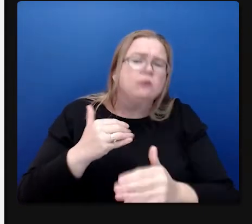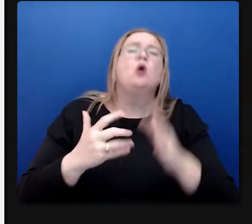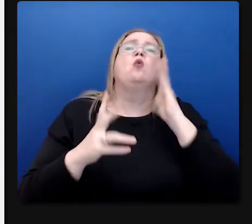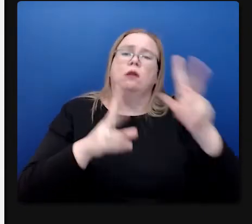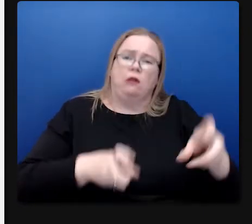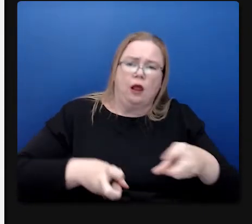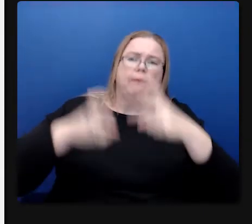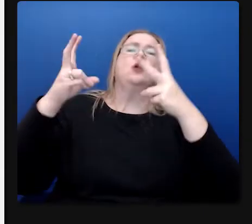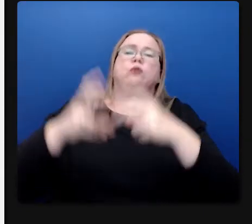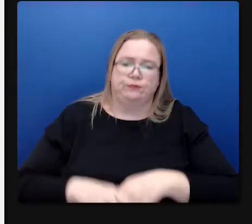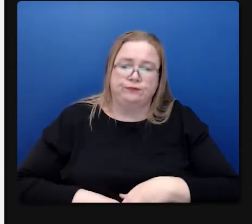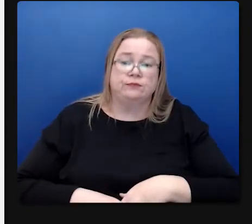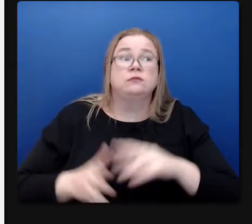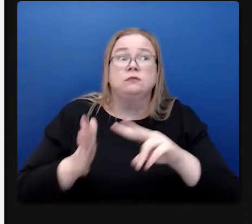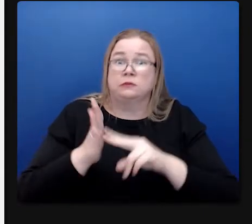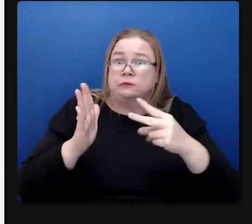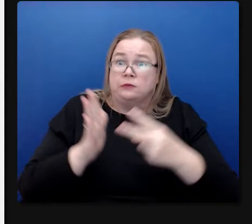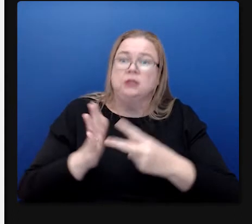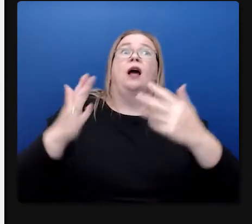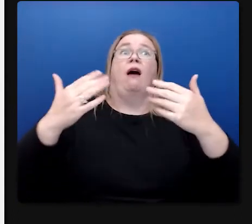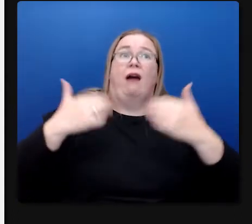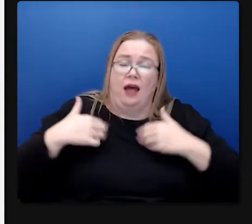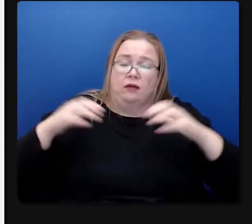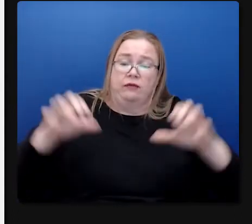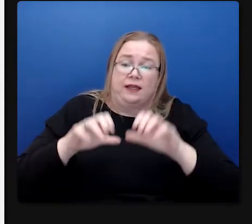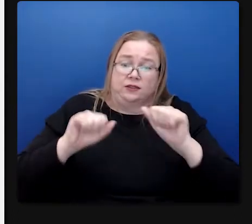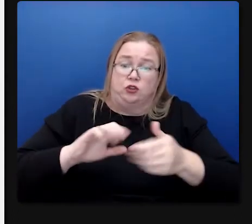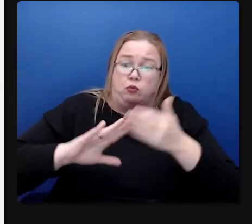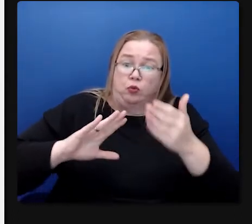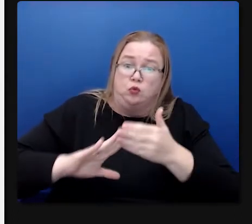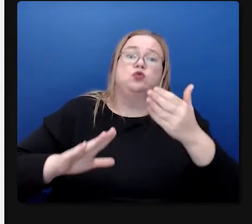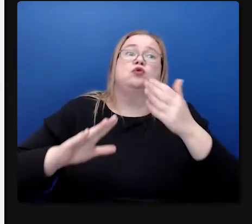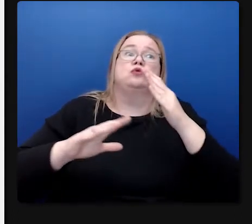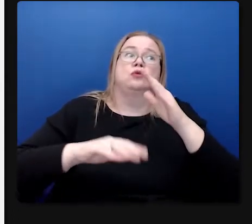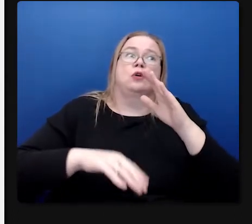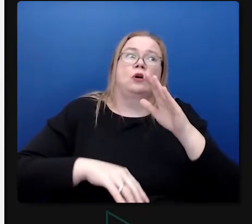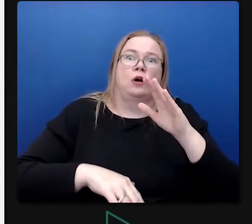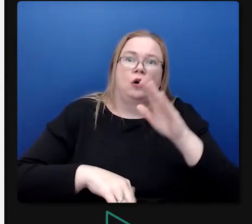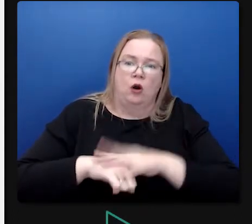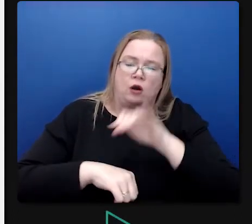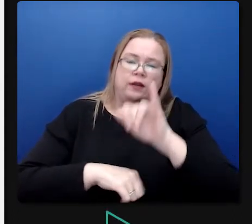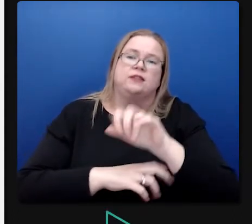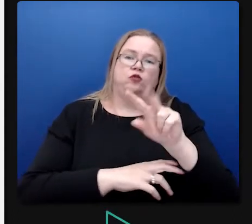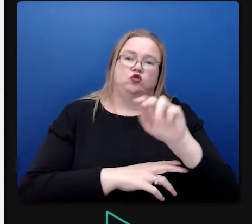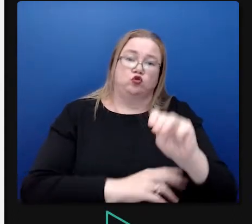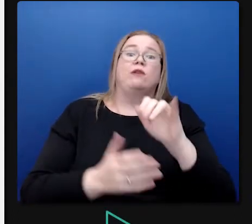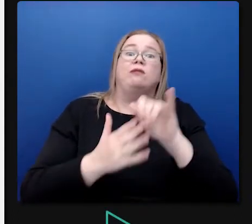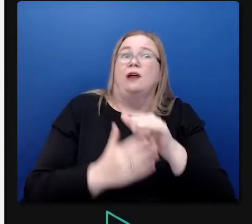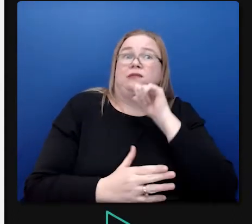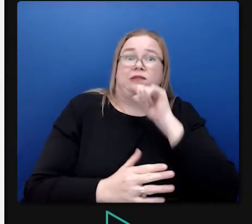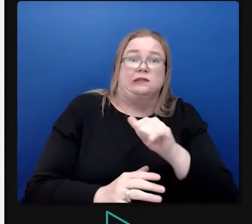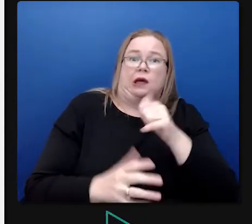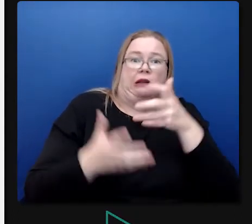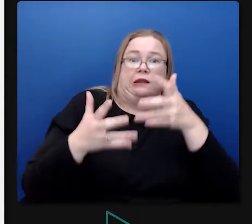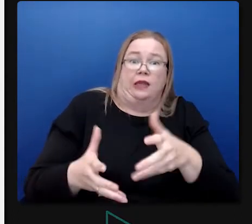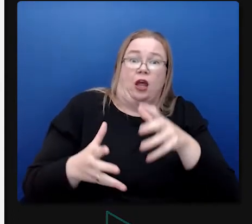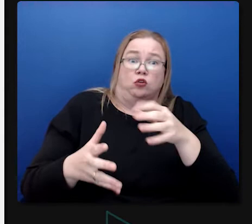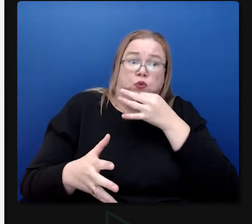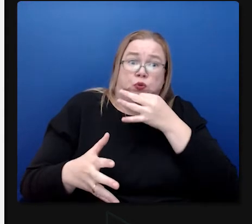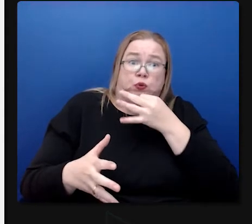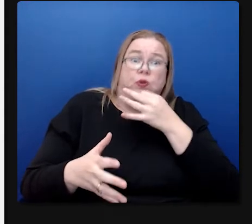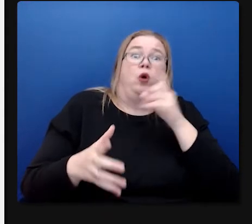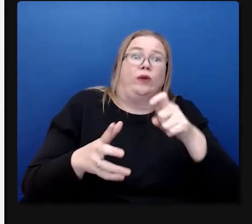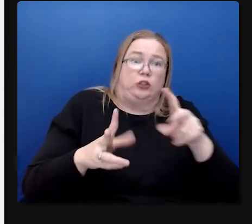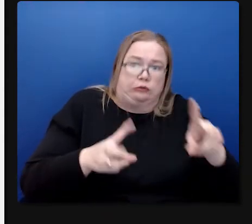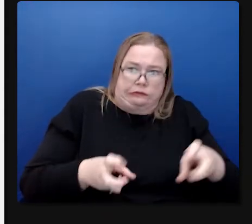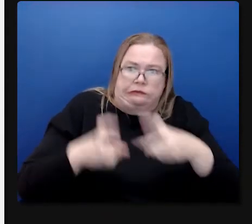just going to upload that artifact, meaning we have this executable sitting on this virtual machine that is not going to exist in a few minutes.